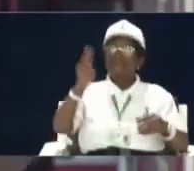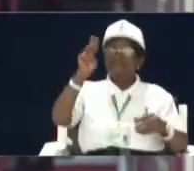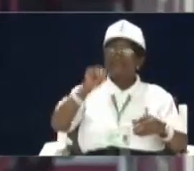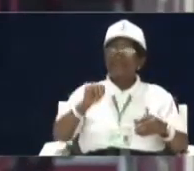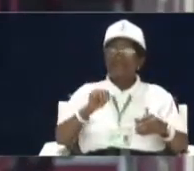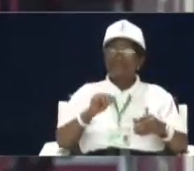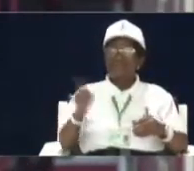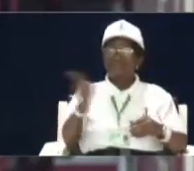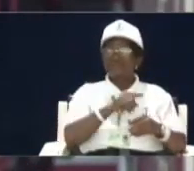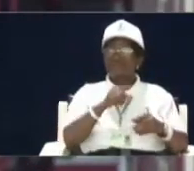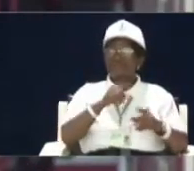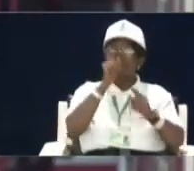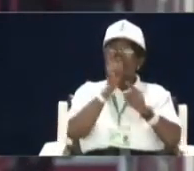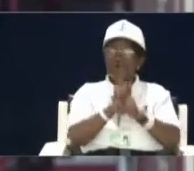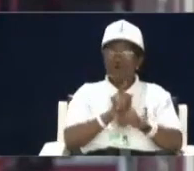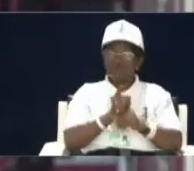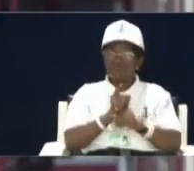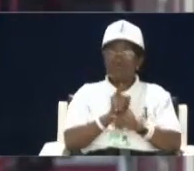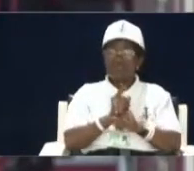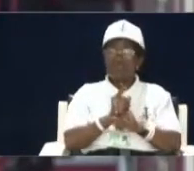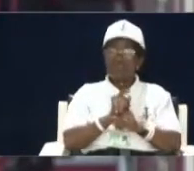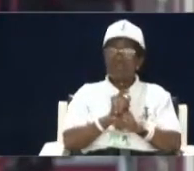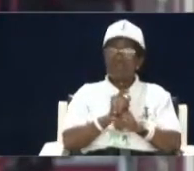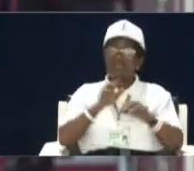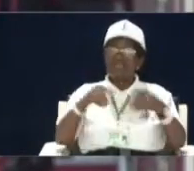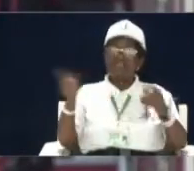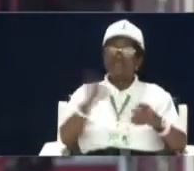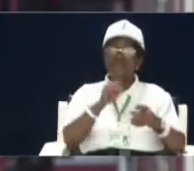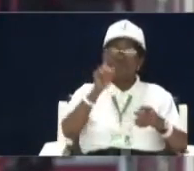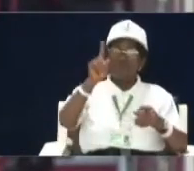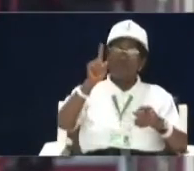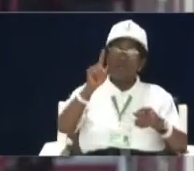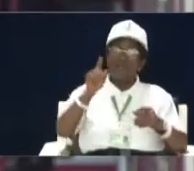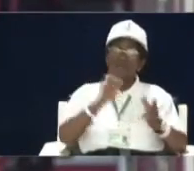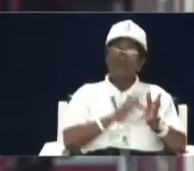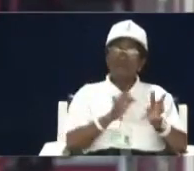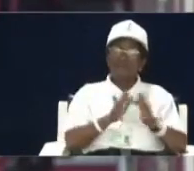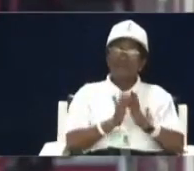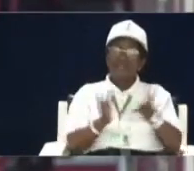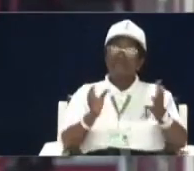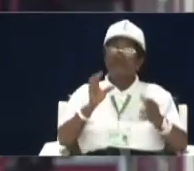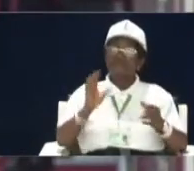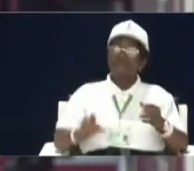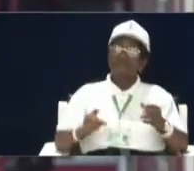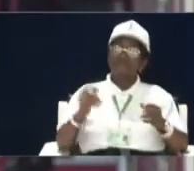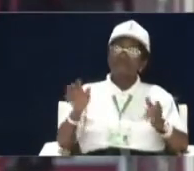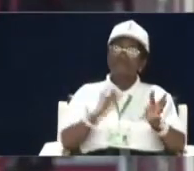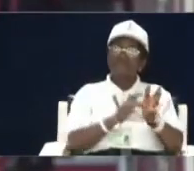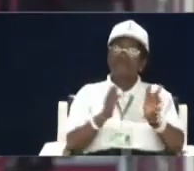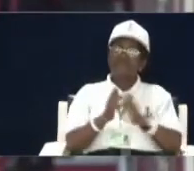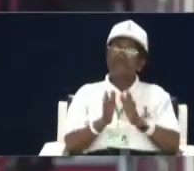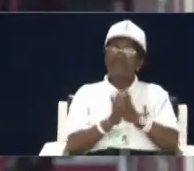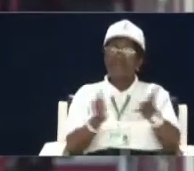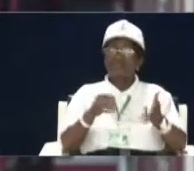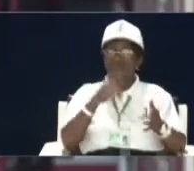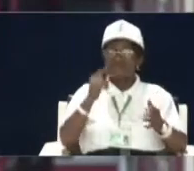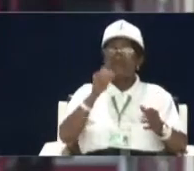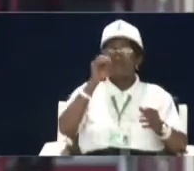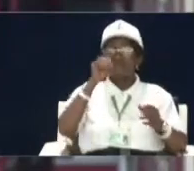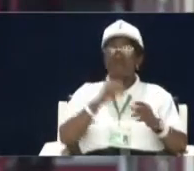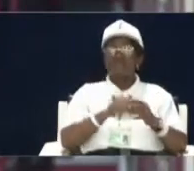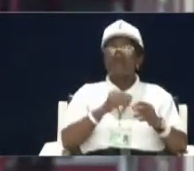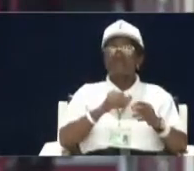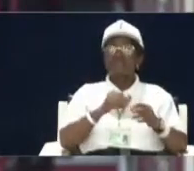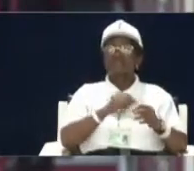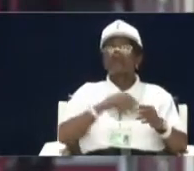I just give you one passage, you know, or two. But you know, the Bible says in Songs of Solomon, chapter 8, verse